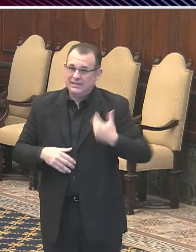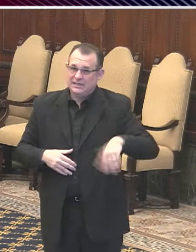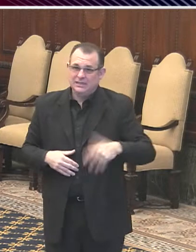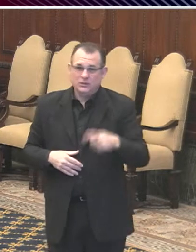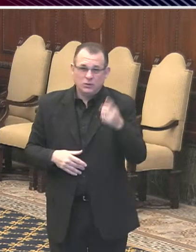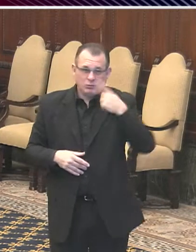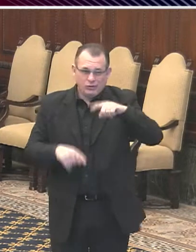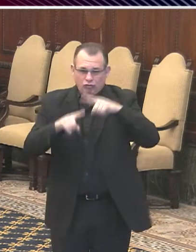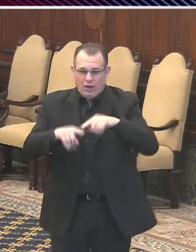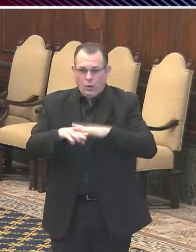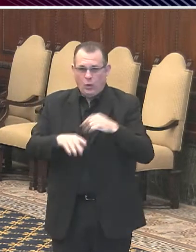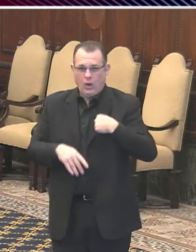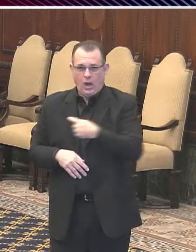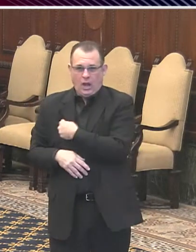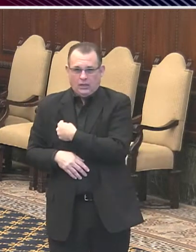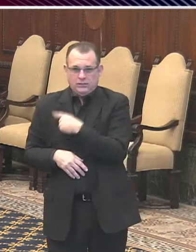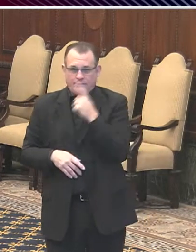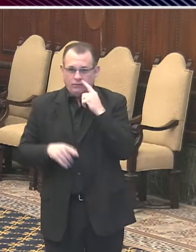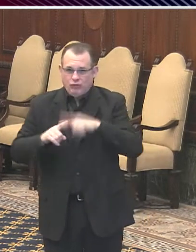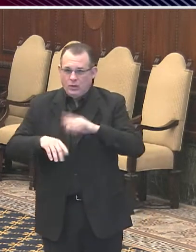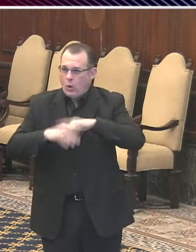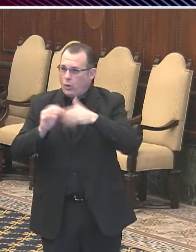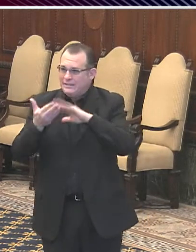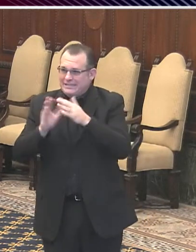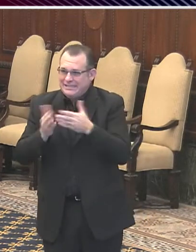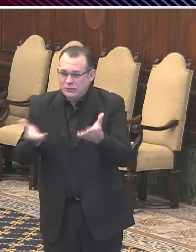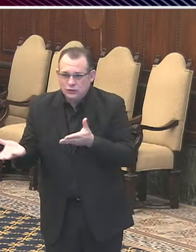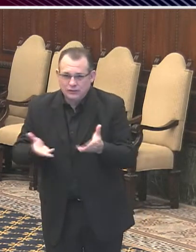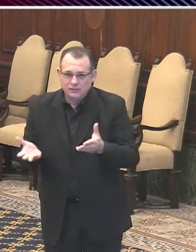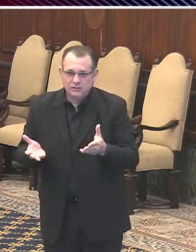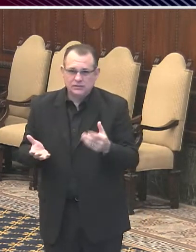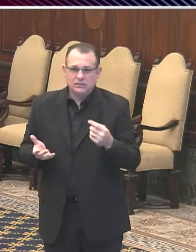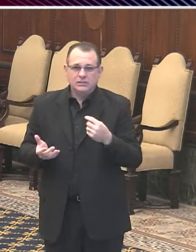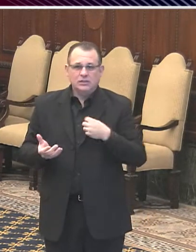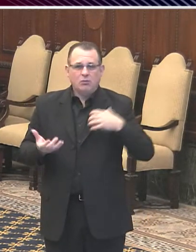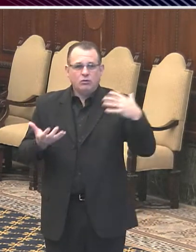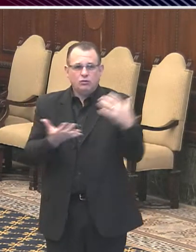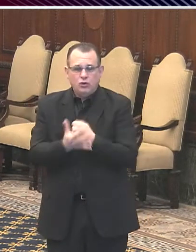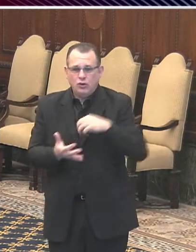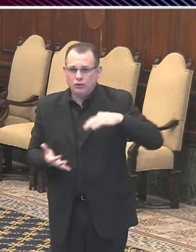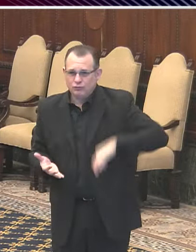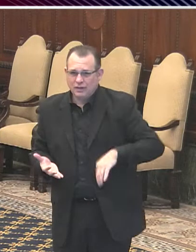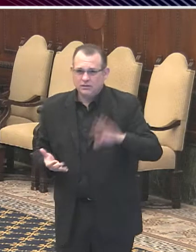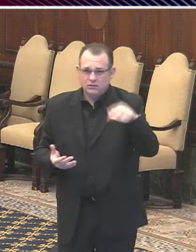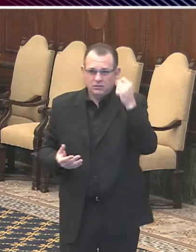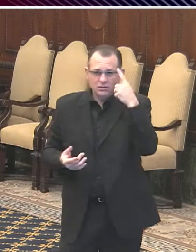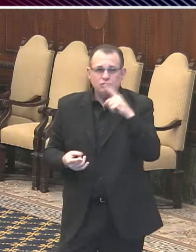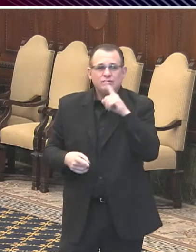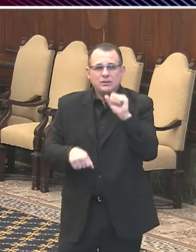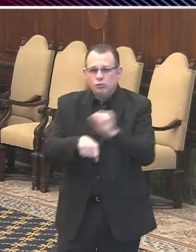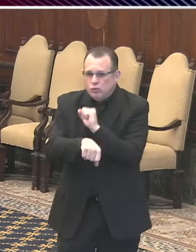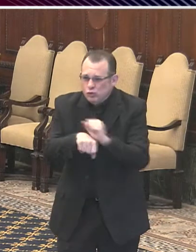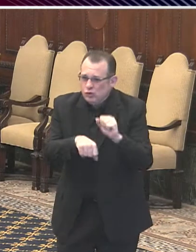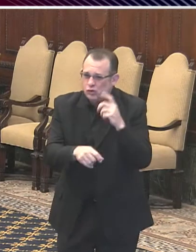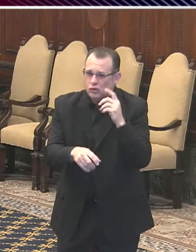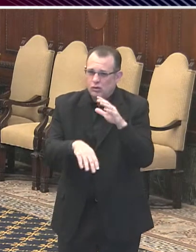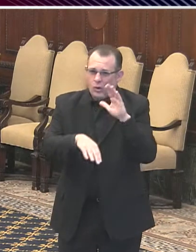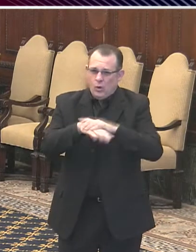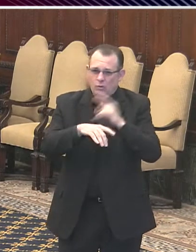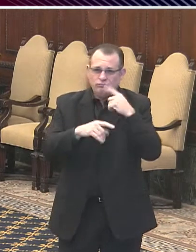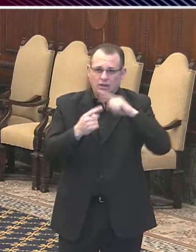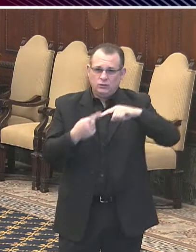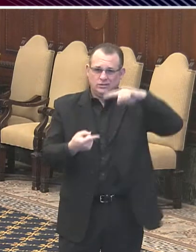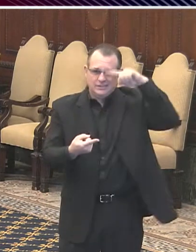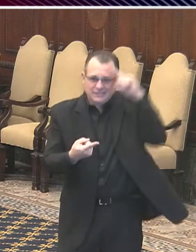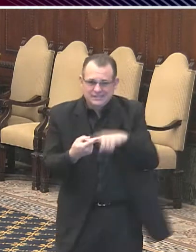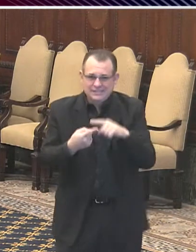rely on those services, and we deserve those services. We will work extremely hard to minimize those impacts and to focus on